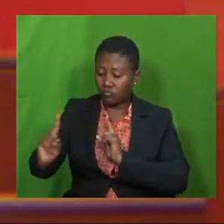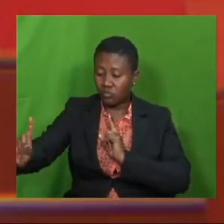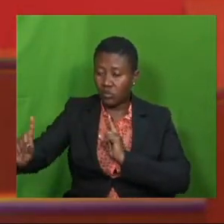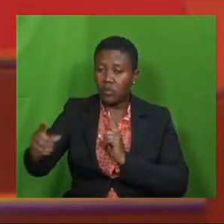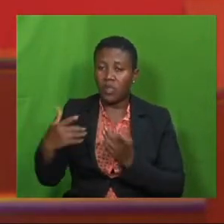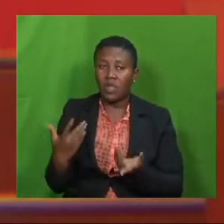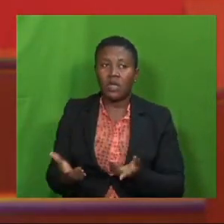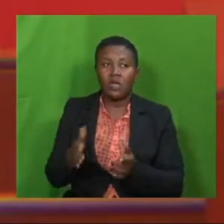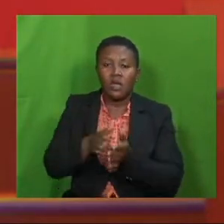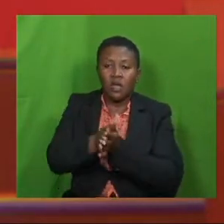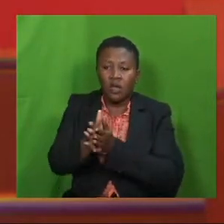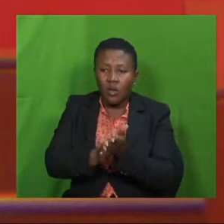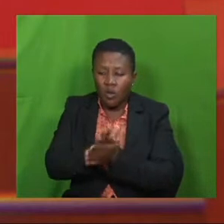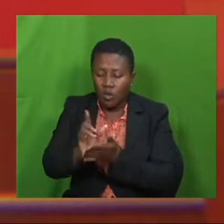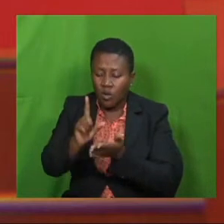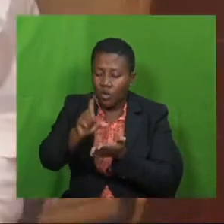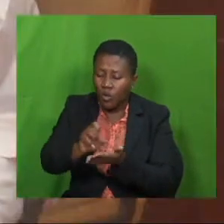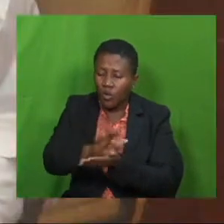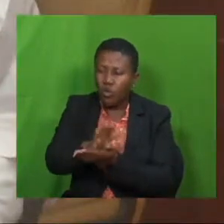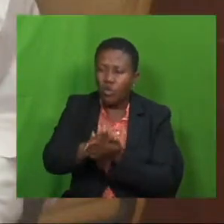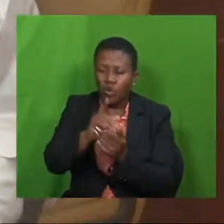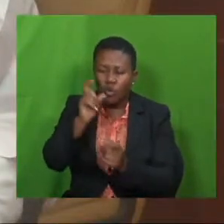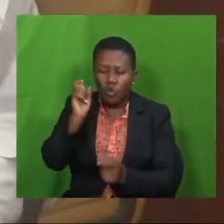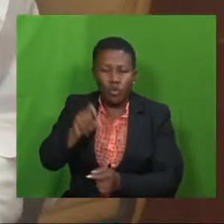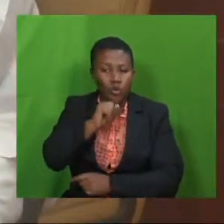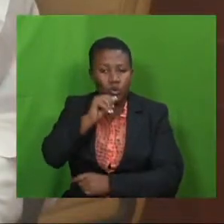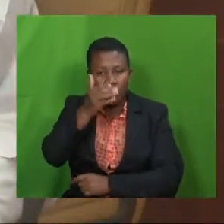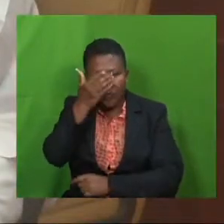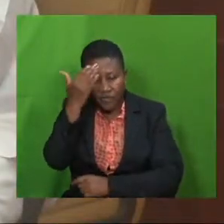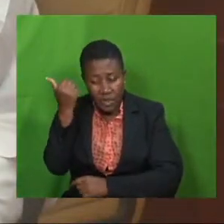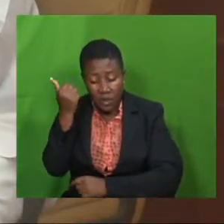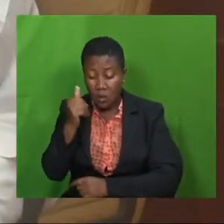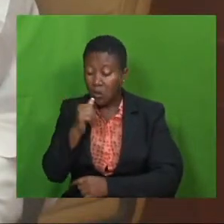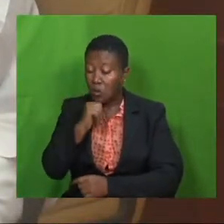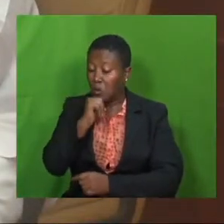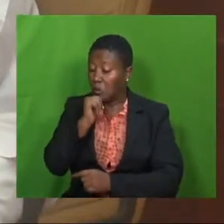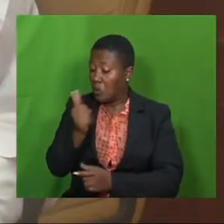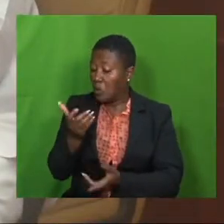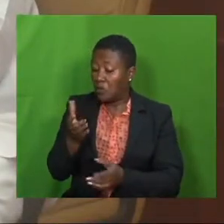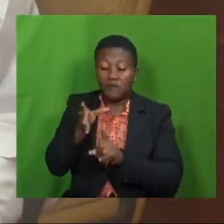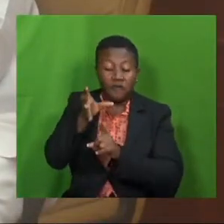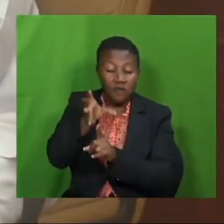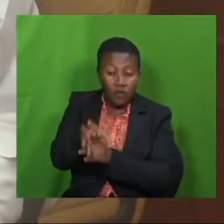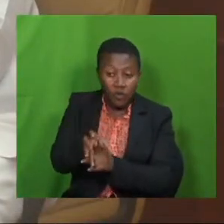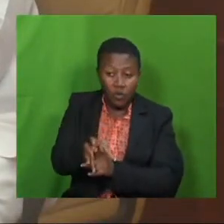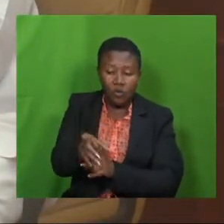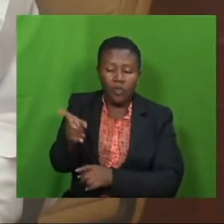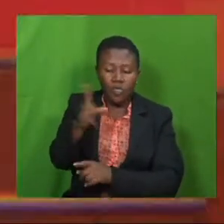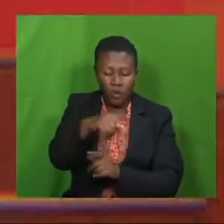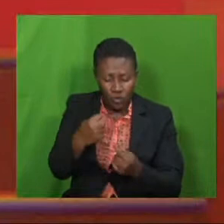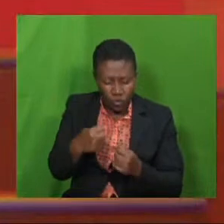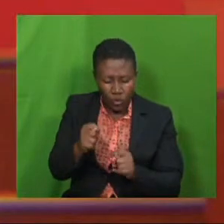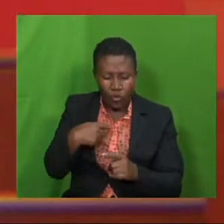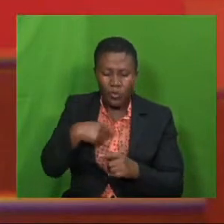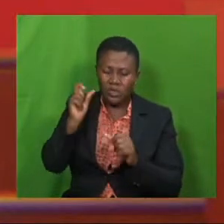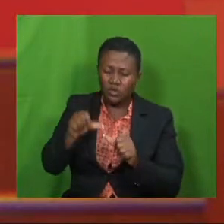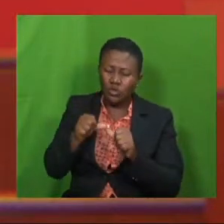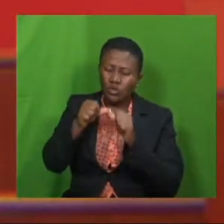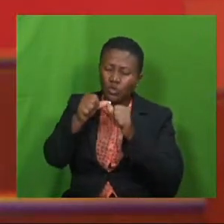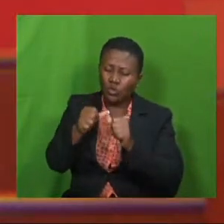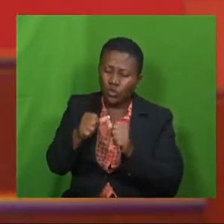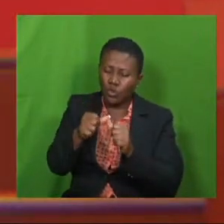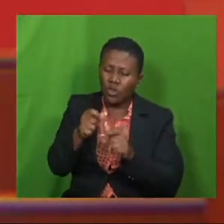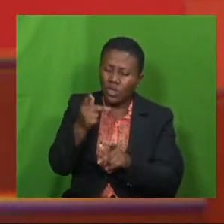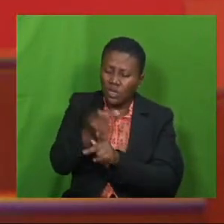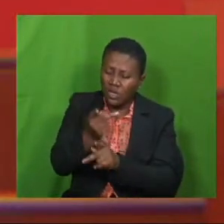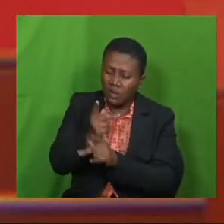washing must not be abandoned, though not mandatory. We must continue to protect ourselves and our